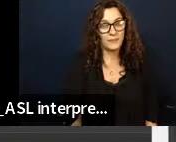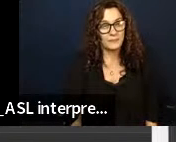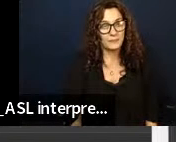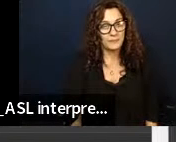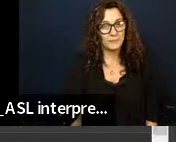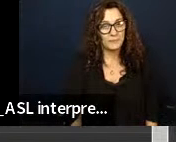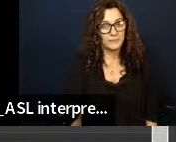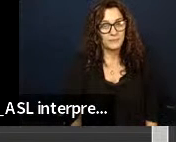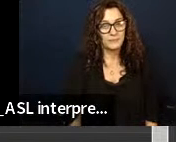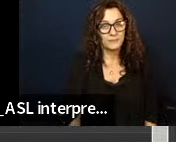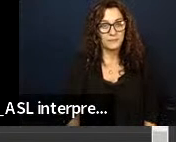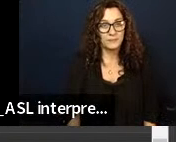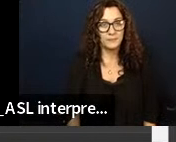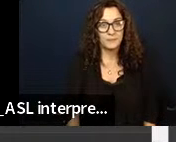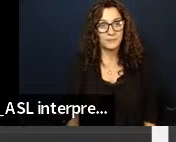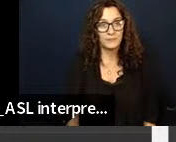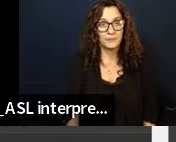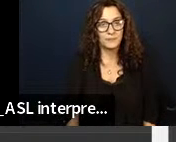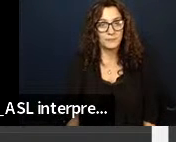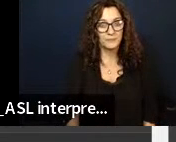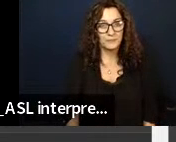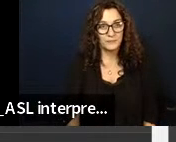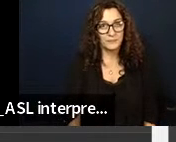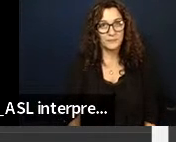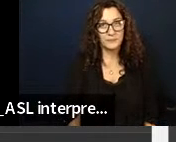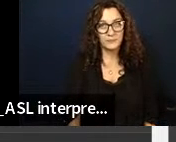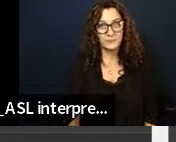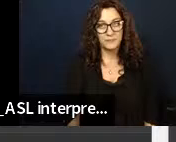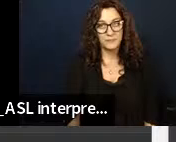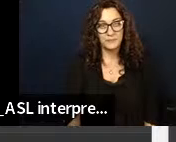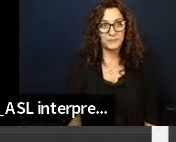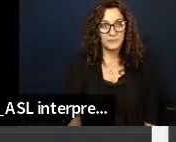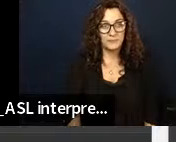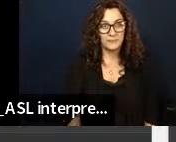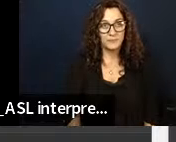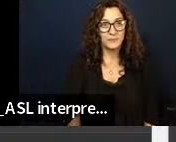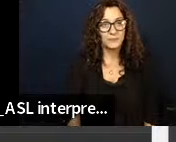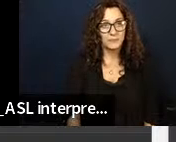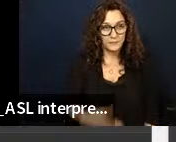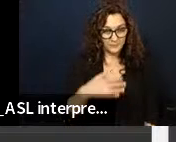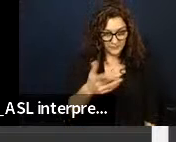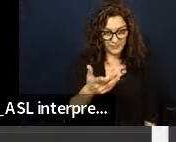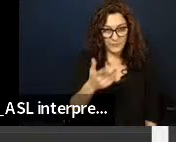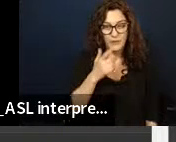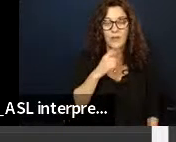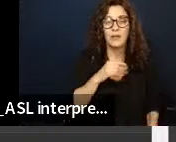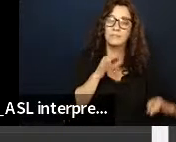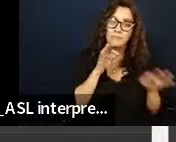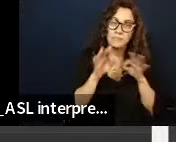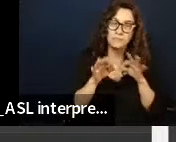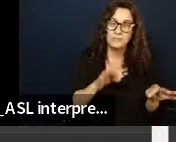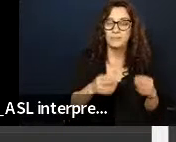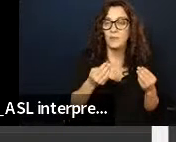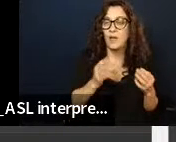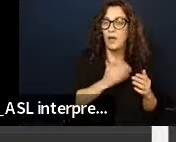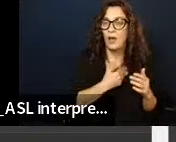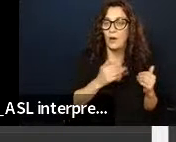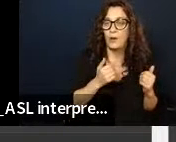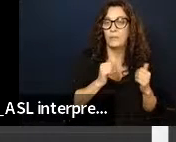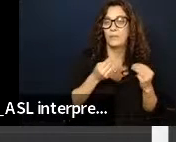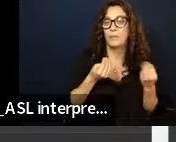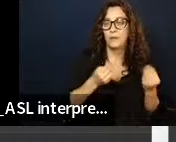If you click on this, you can see our methodology for creating it. It runs through some of the